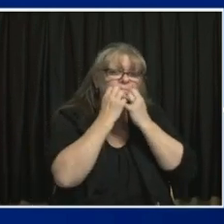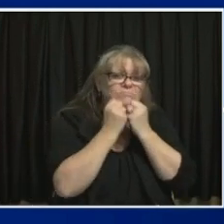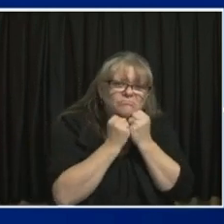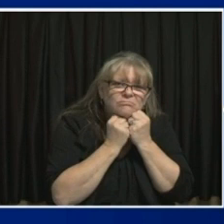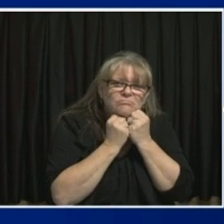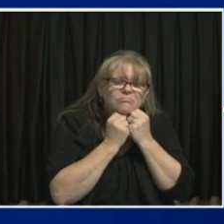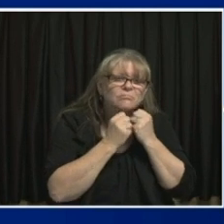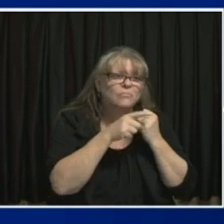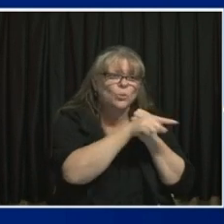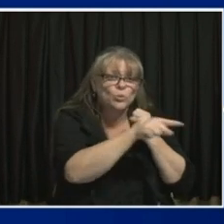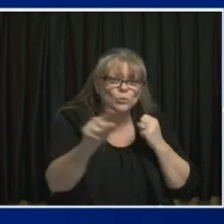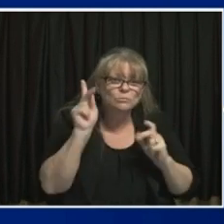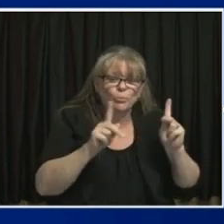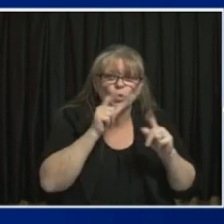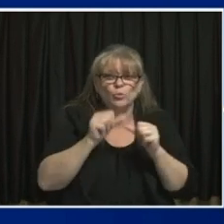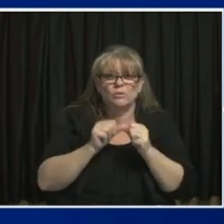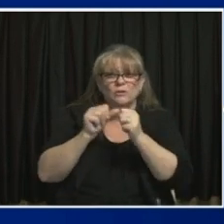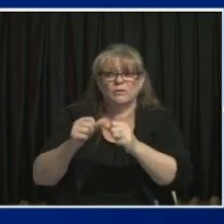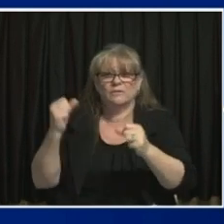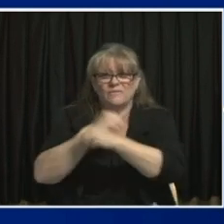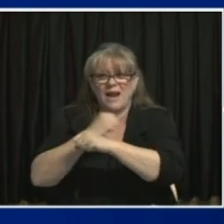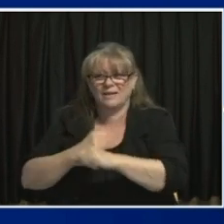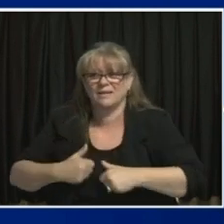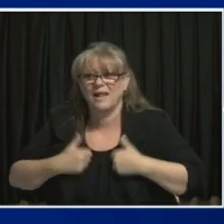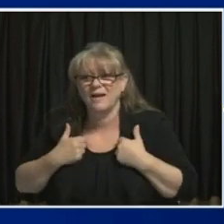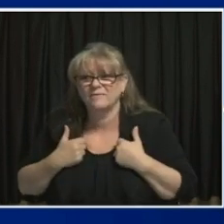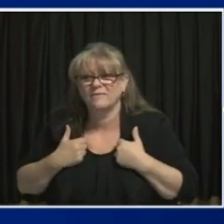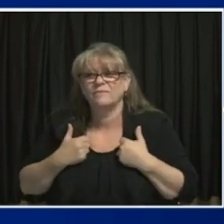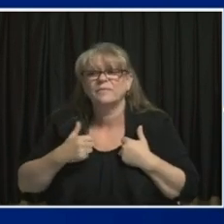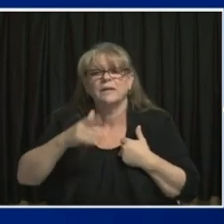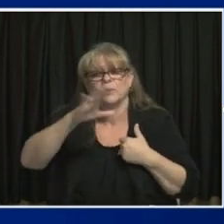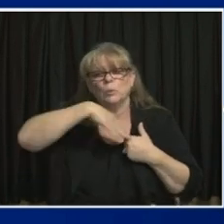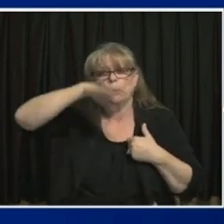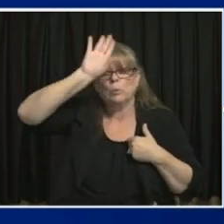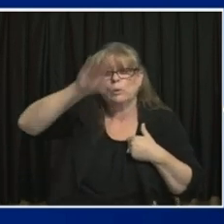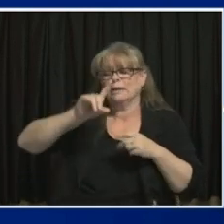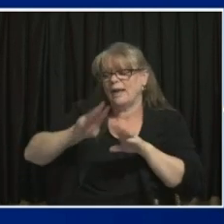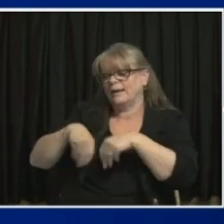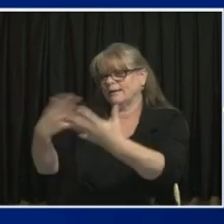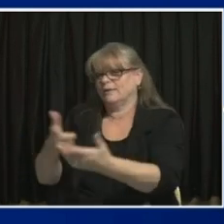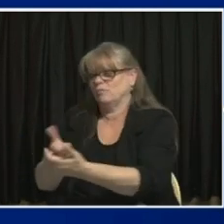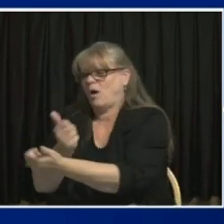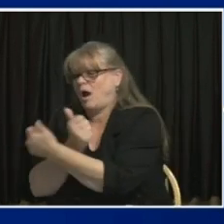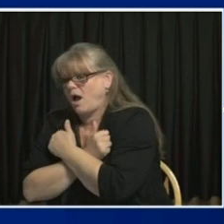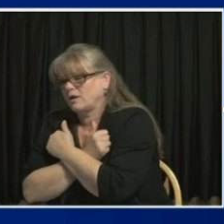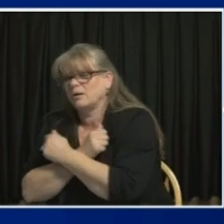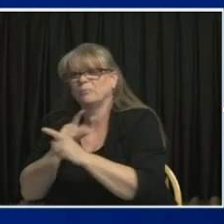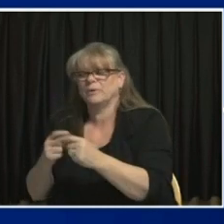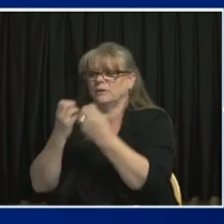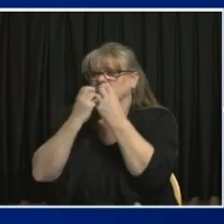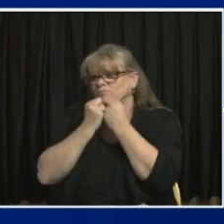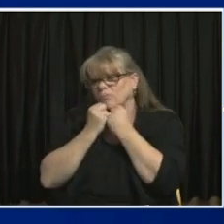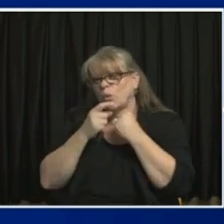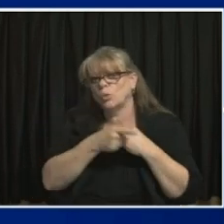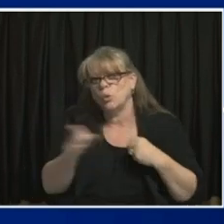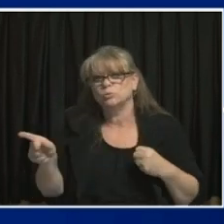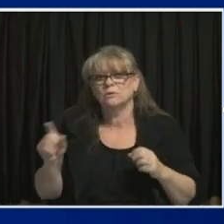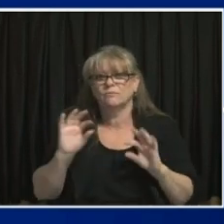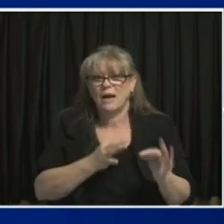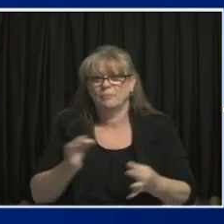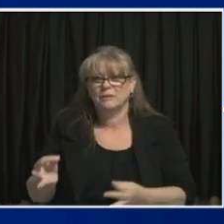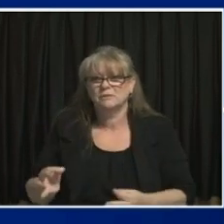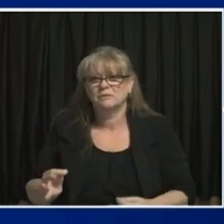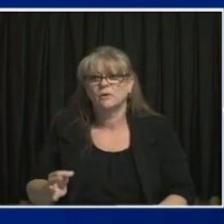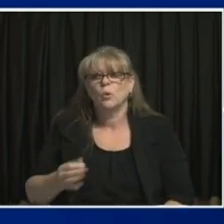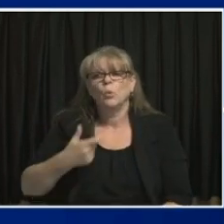physically embrace them at this time. The compassion we show to our Colorado brothers and sisters in their suffering shines a light for all of